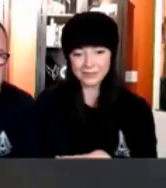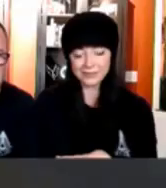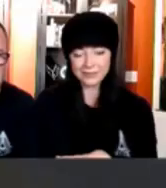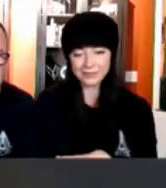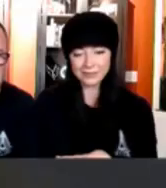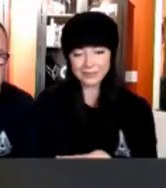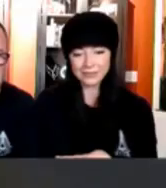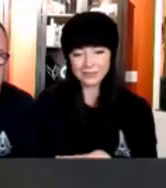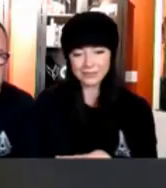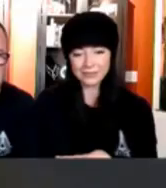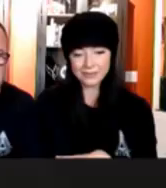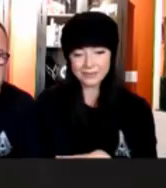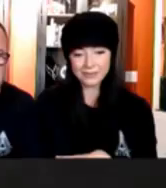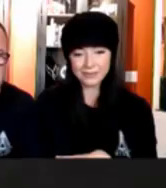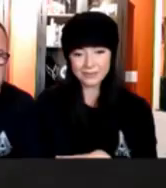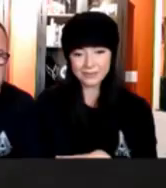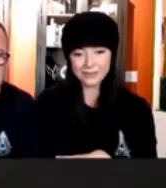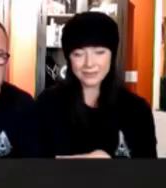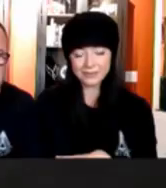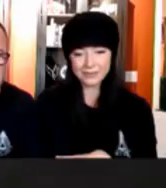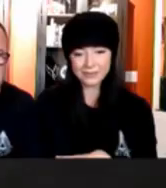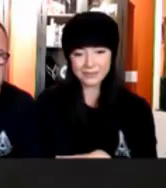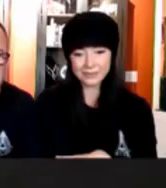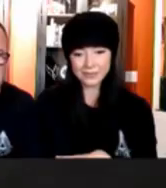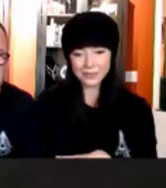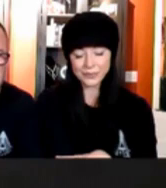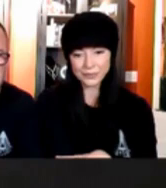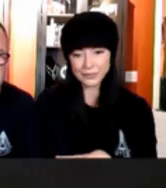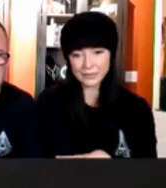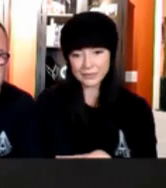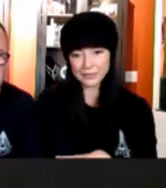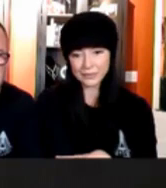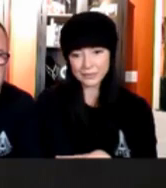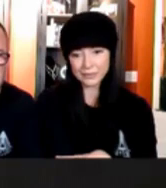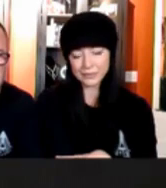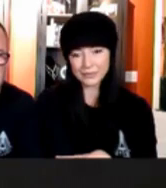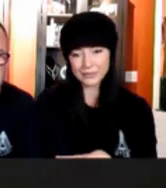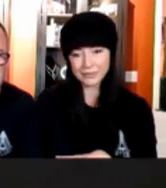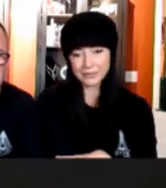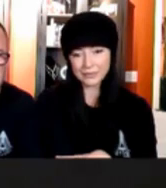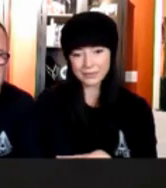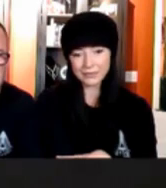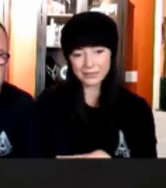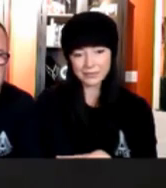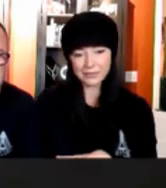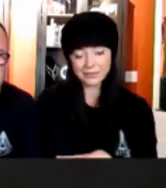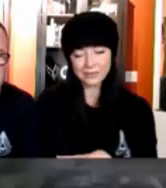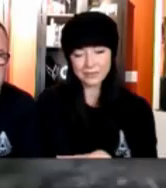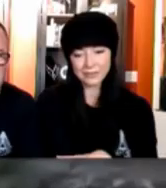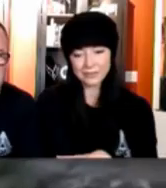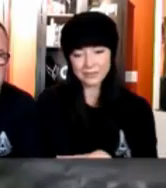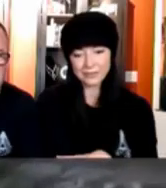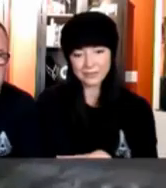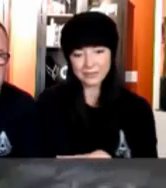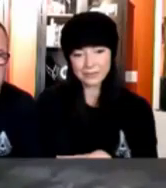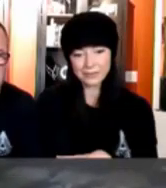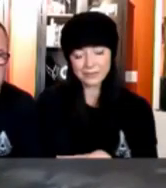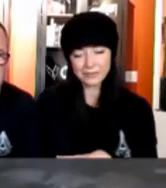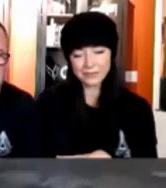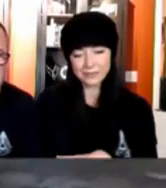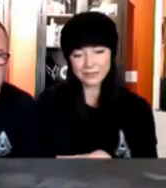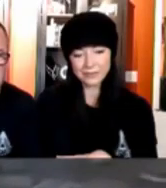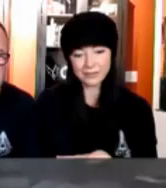Yellowstone Park, and despite efforts by humans to control them, they'd managed to reduce much of the vegetation there to almost nothing. They'd